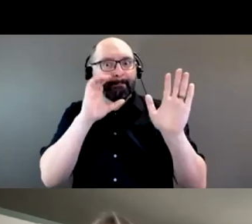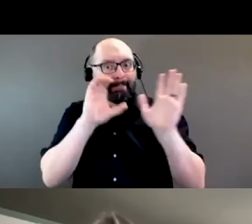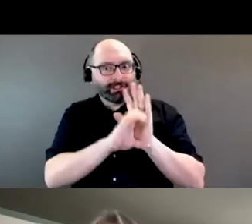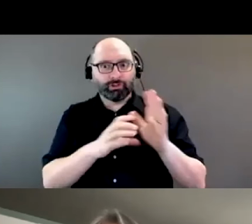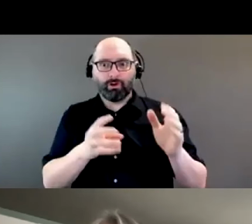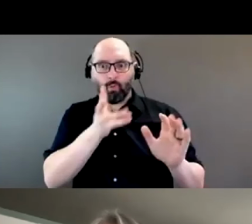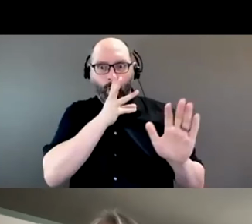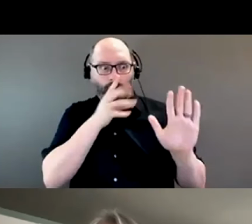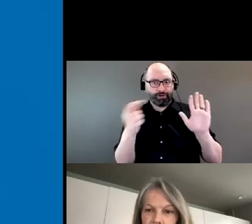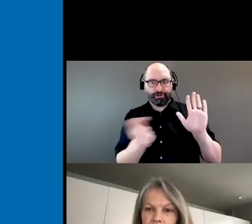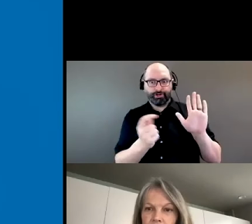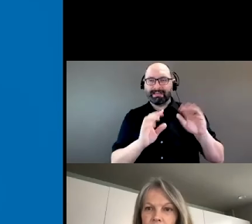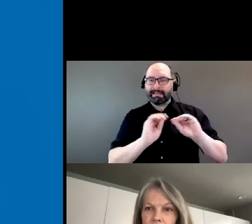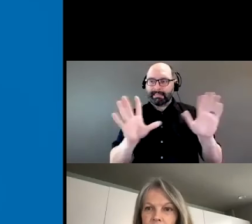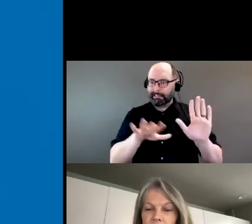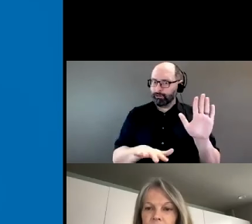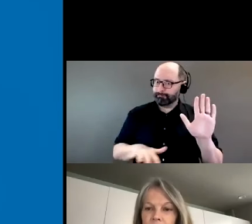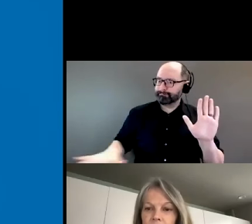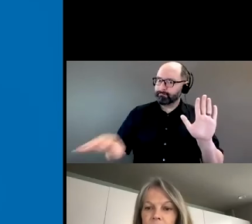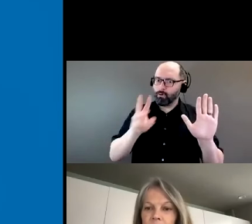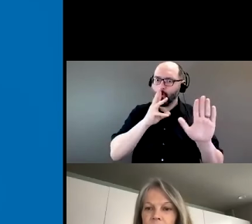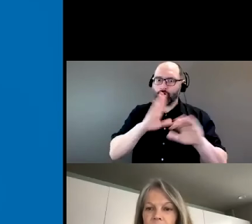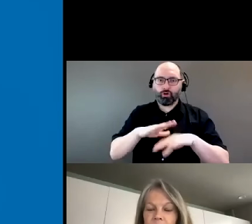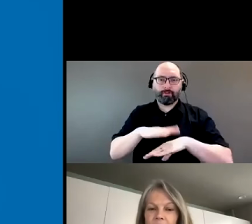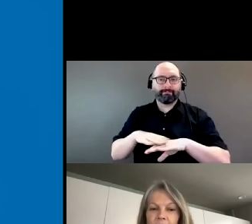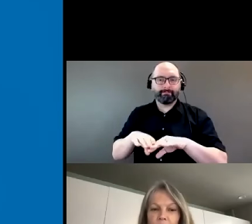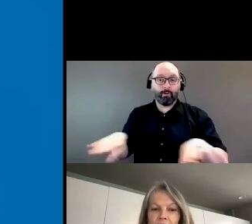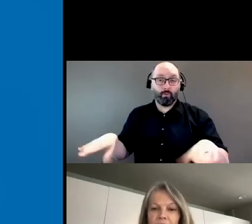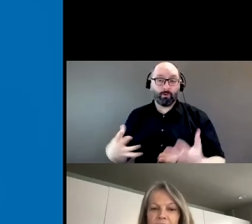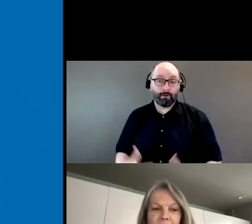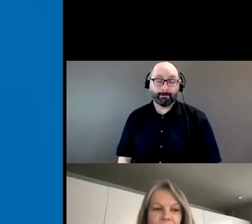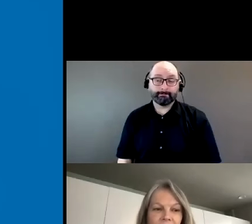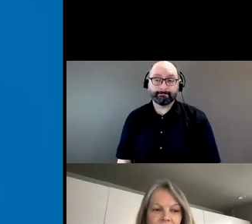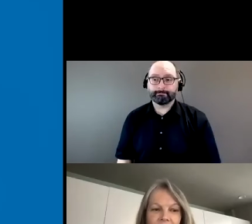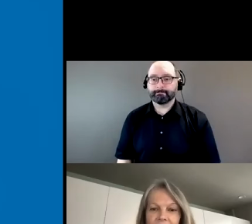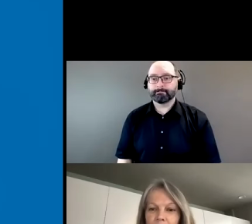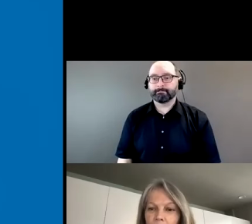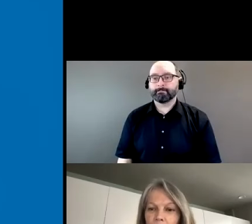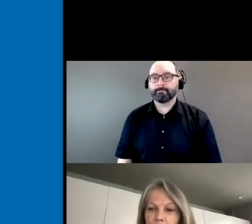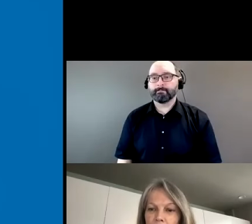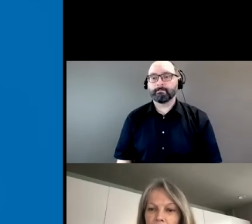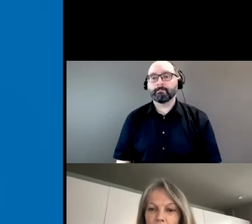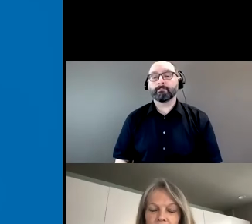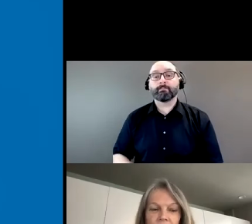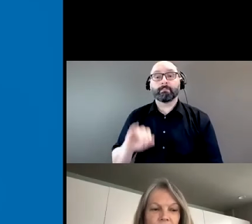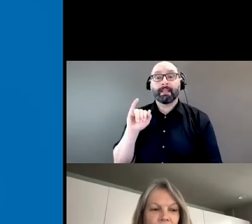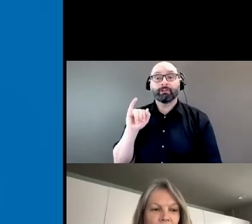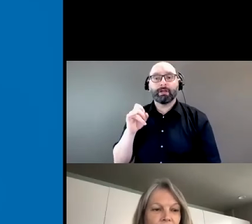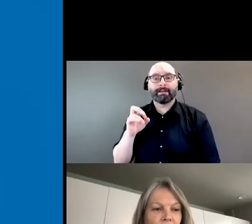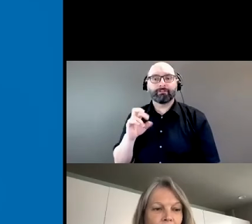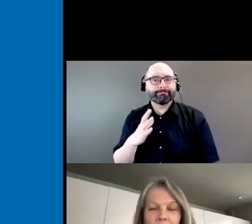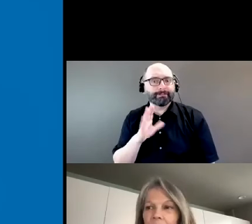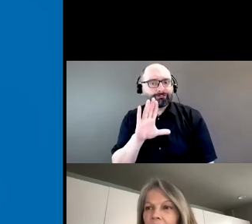clear what is the warning. Great. And maybe one for